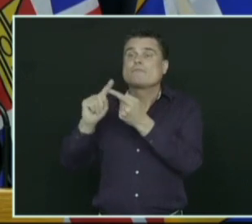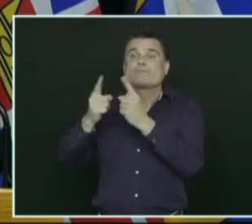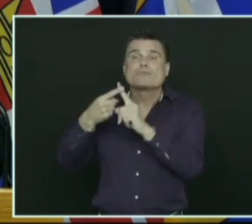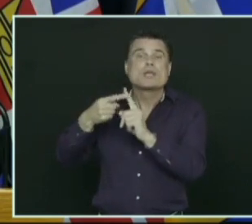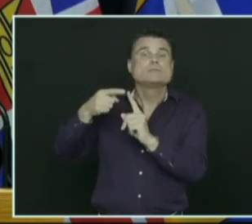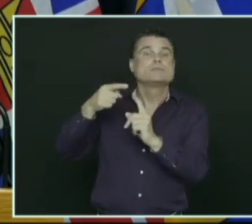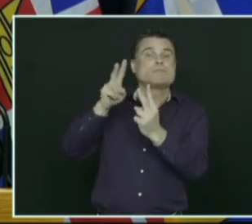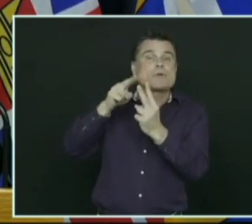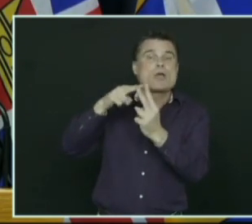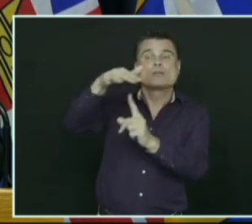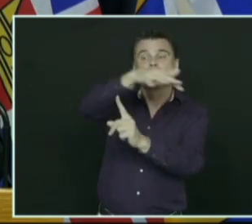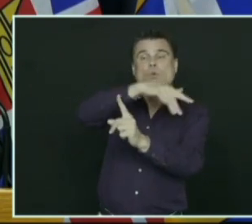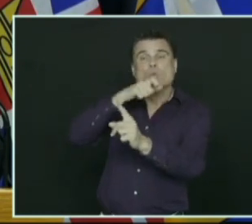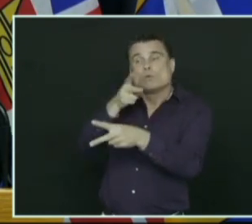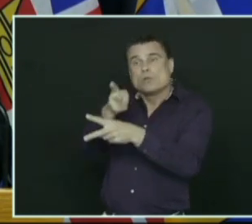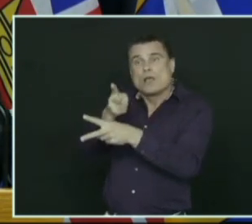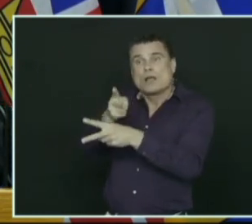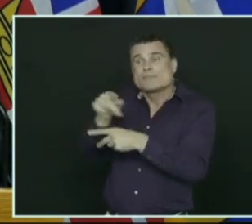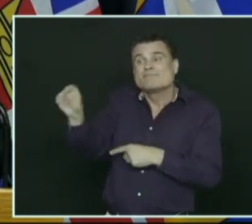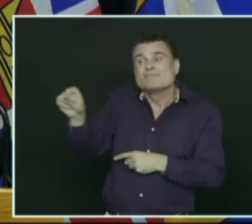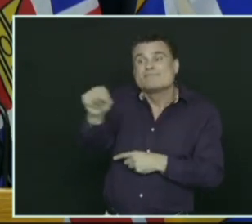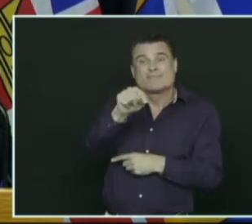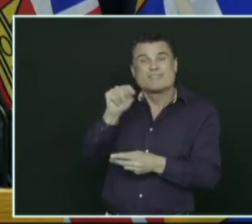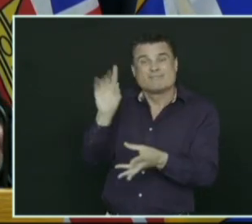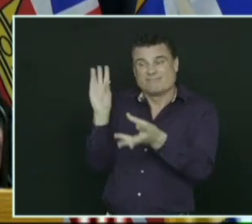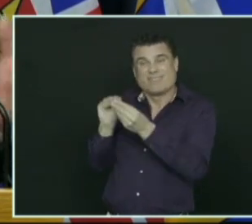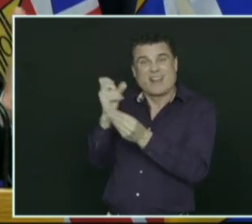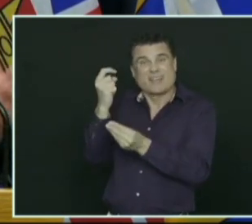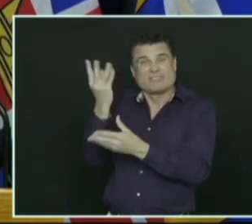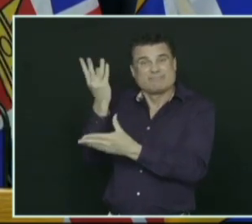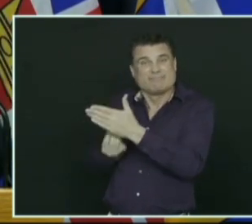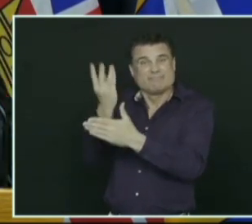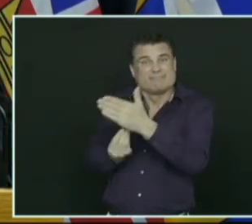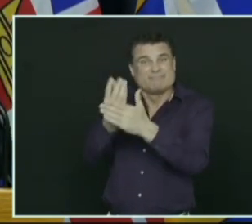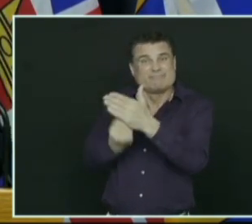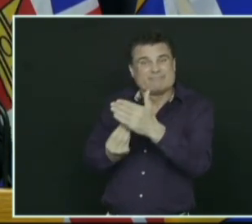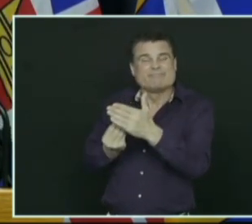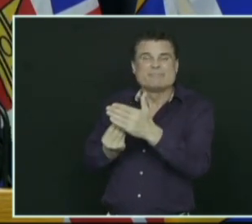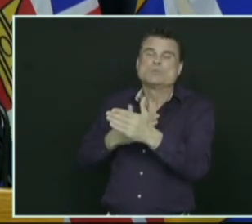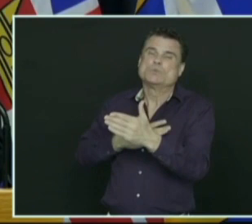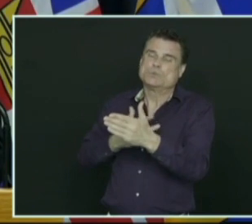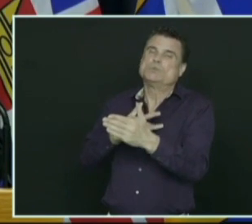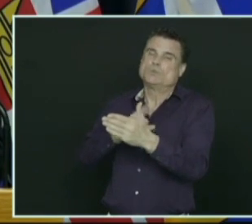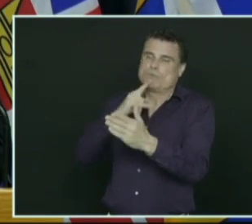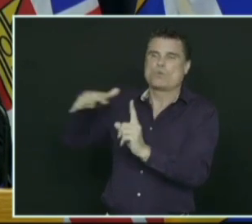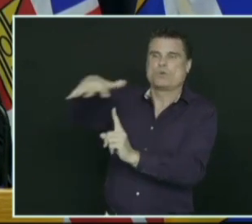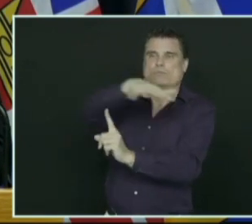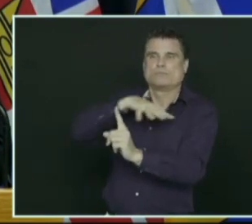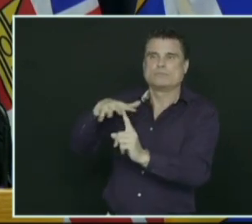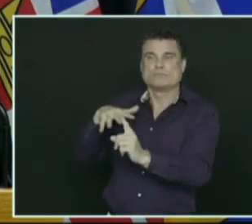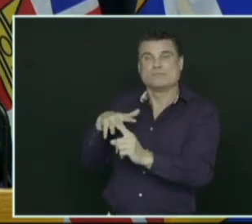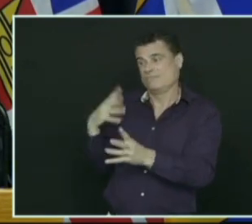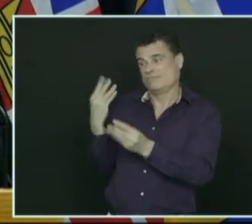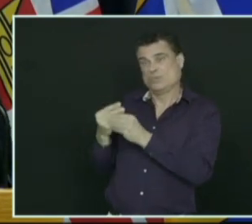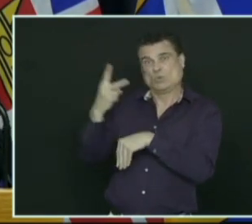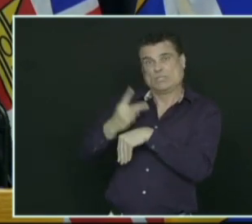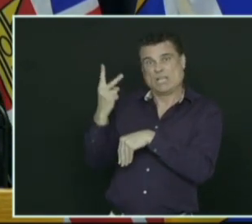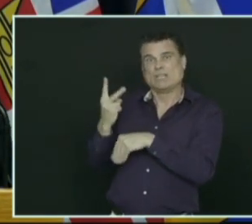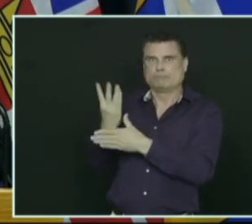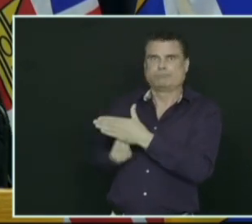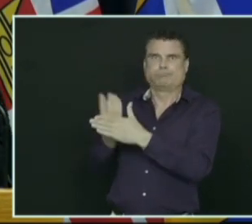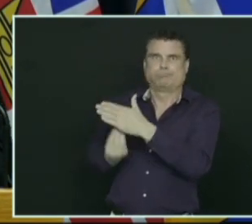reported regularly, 4,844 vacant beds in BC. That means that overall the acute care system is at